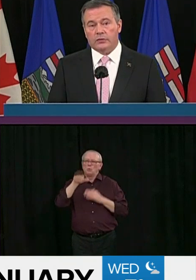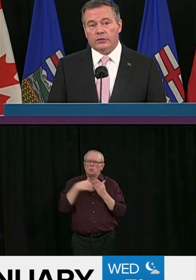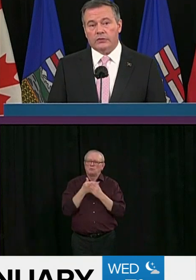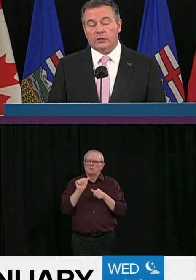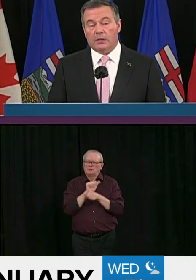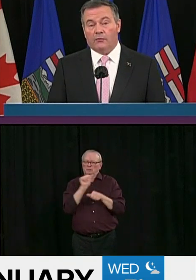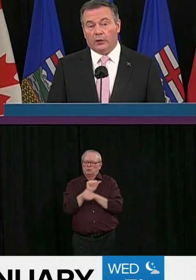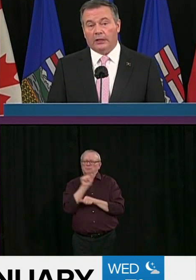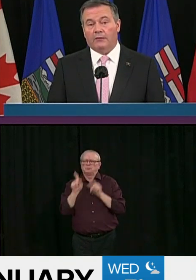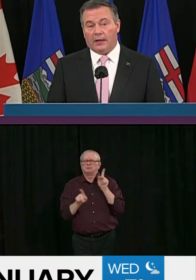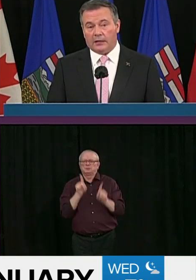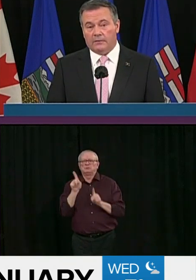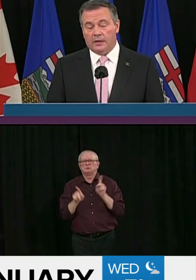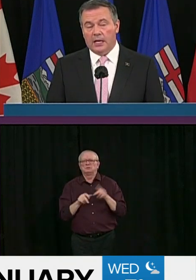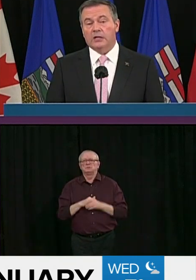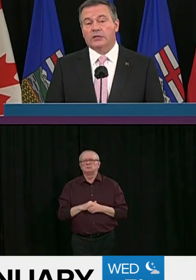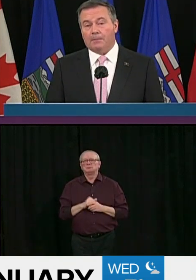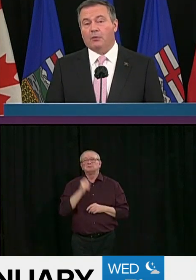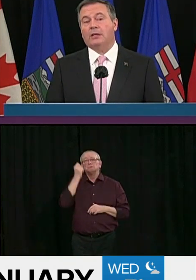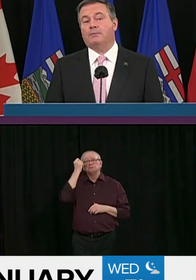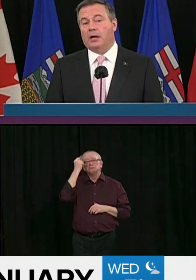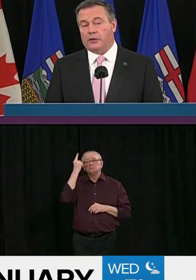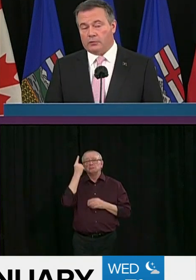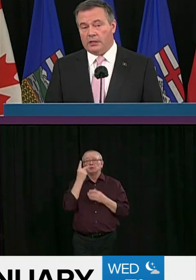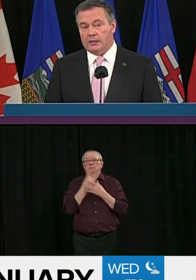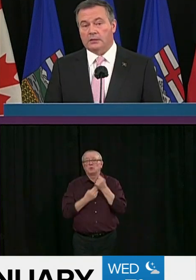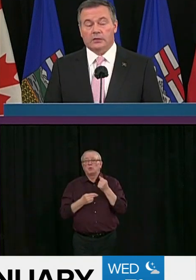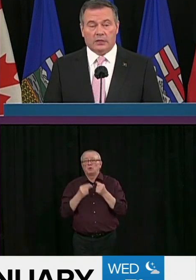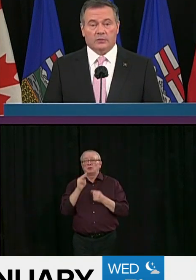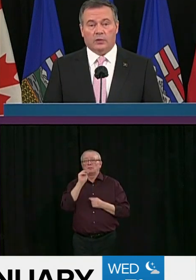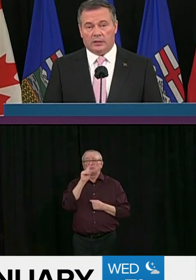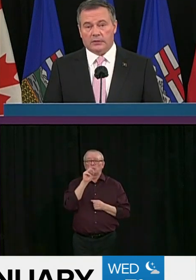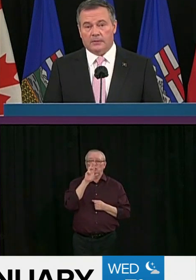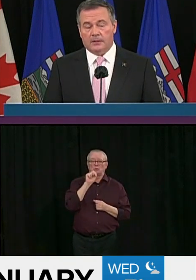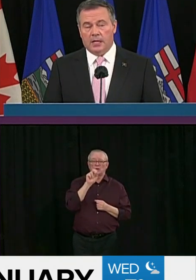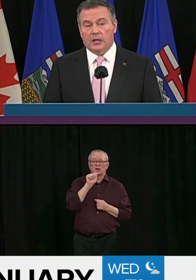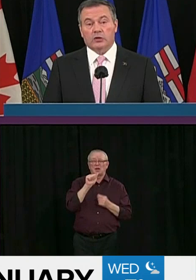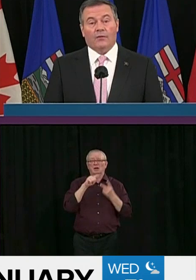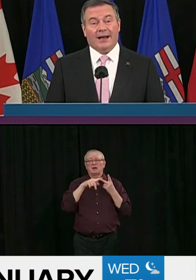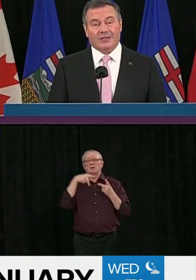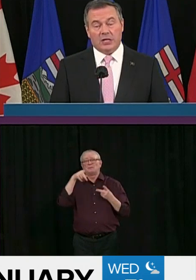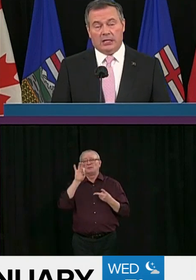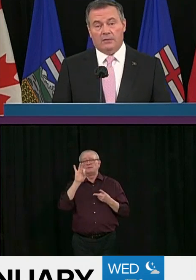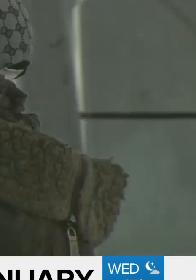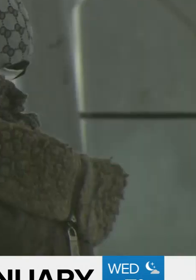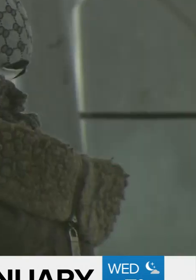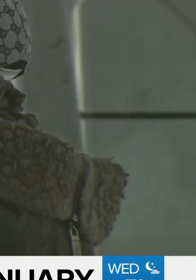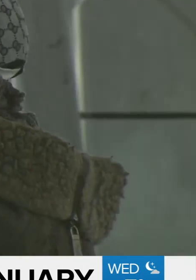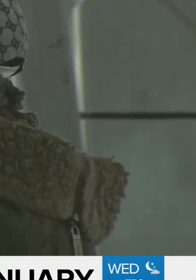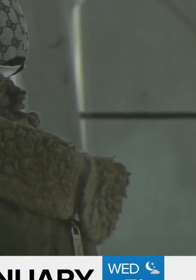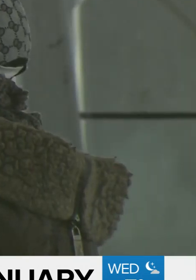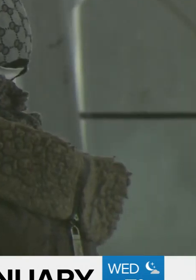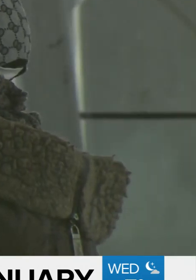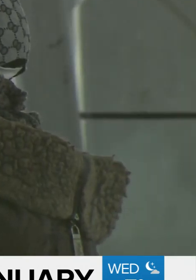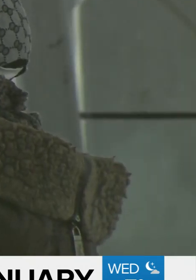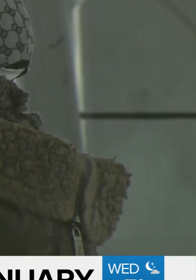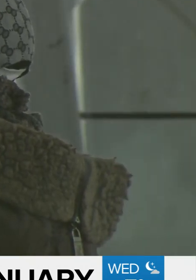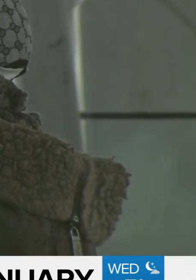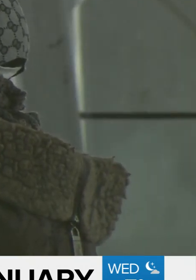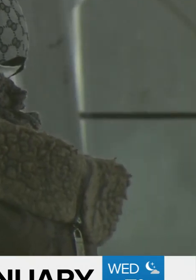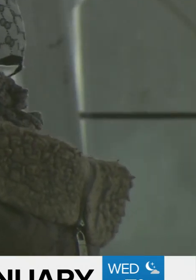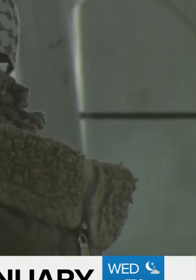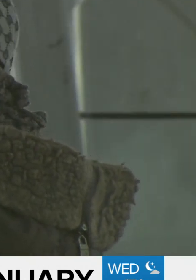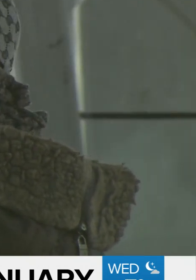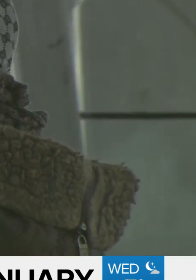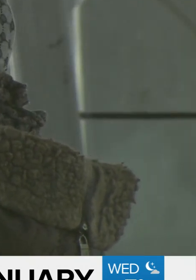2 doses to be fully effective, separated by 3 to 6 weeks. The Premier says those vaccinated in Phase 2 between